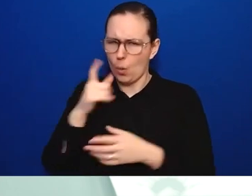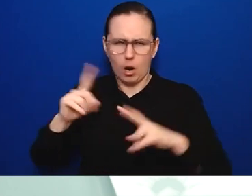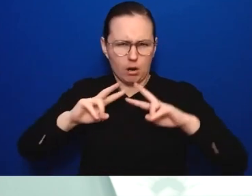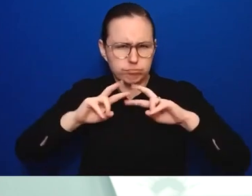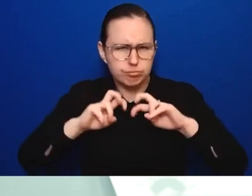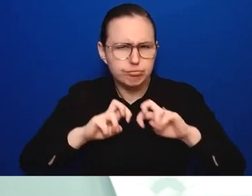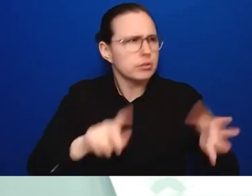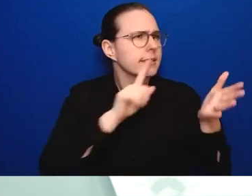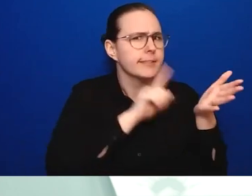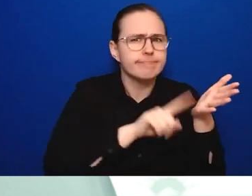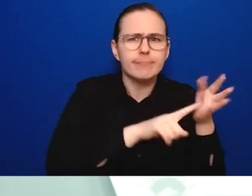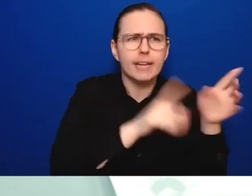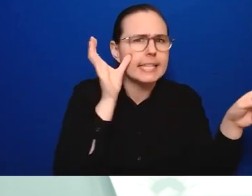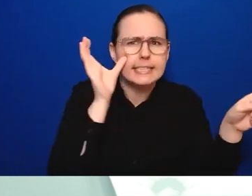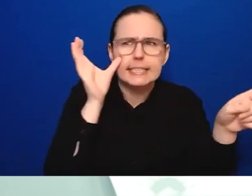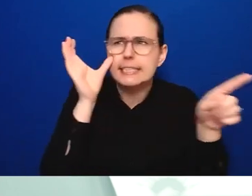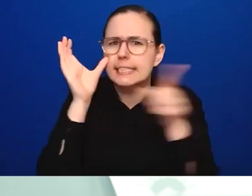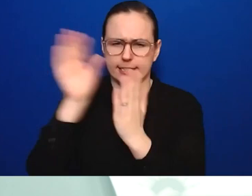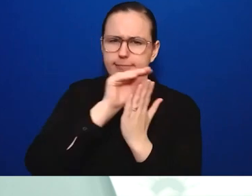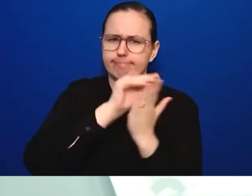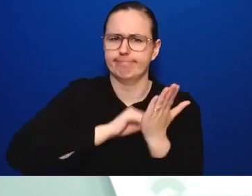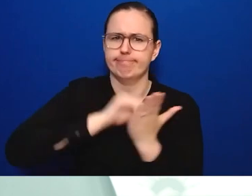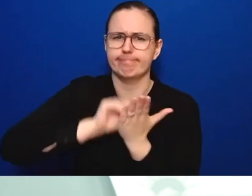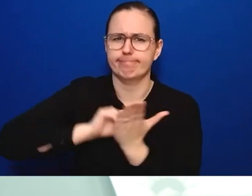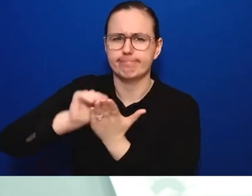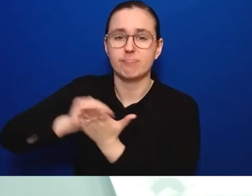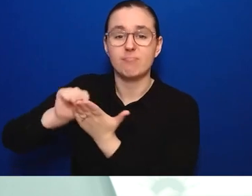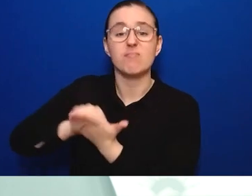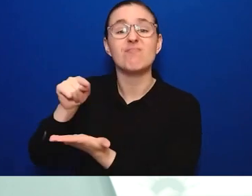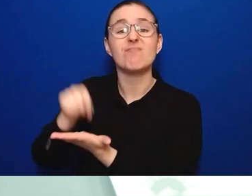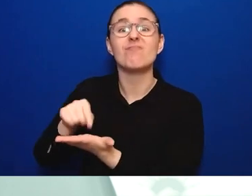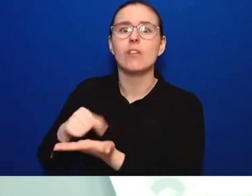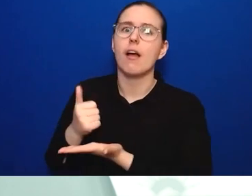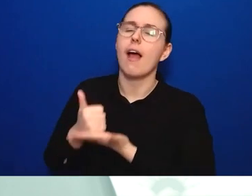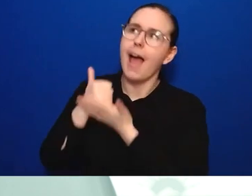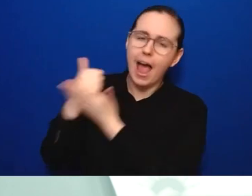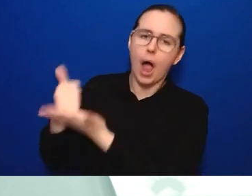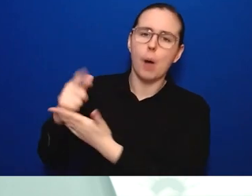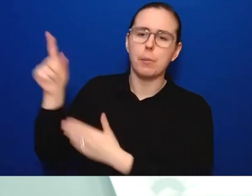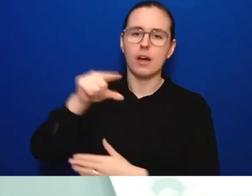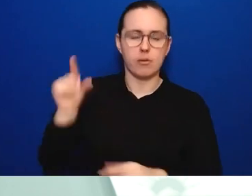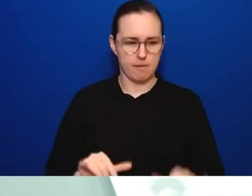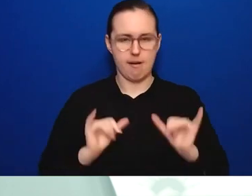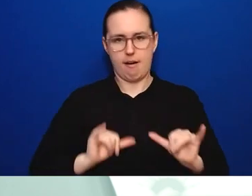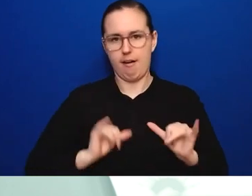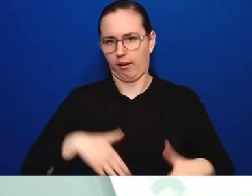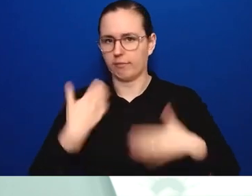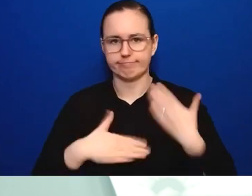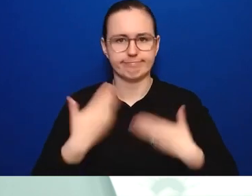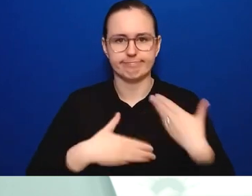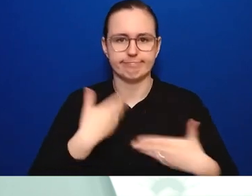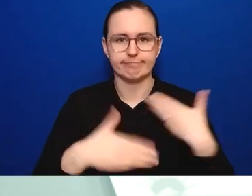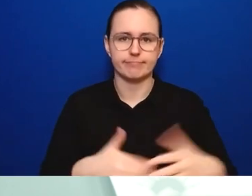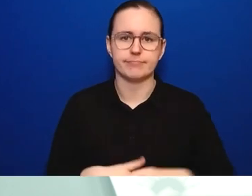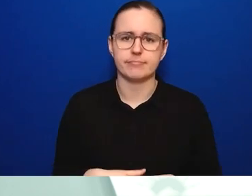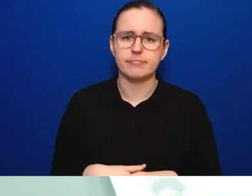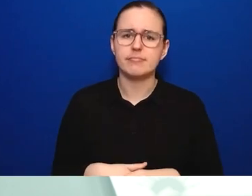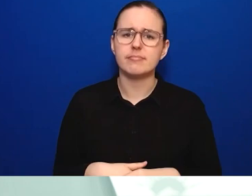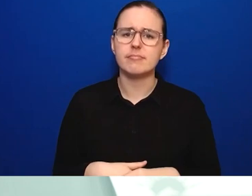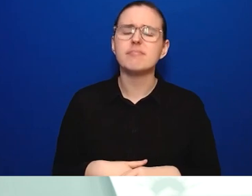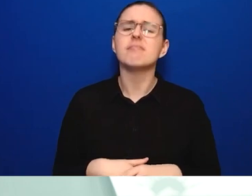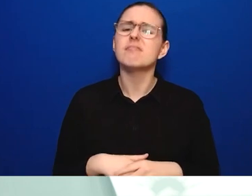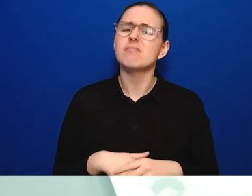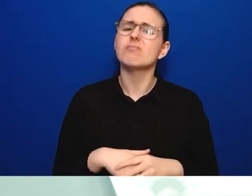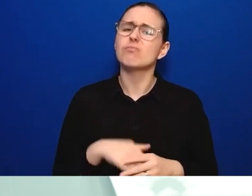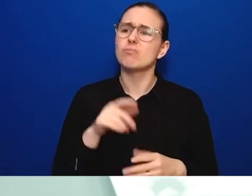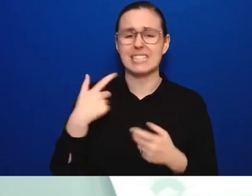move forward, to create that path forward. And it's a lot to endure, considering all the traumas that Indigenous women have and